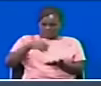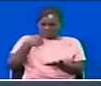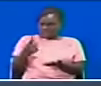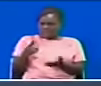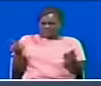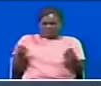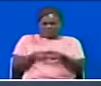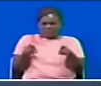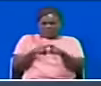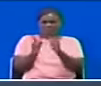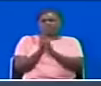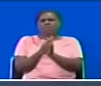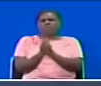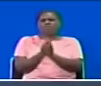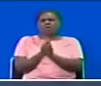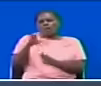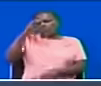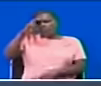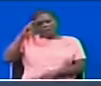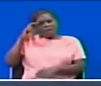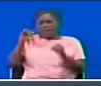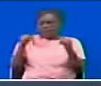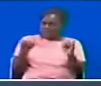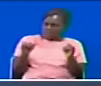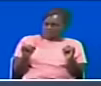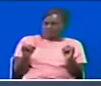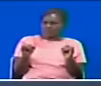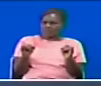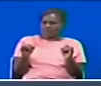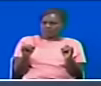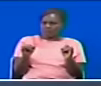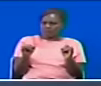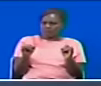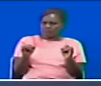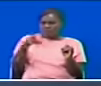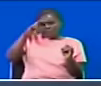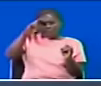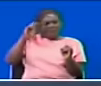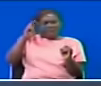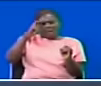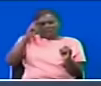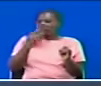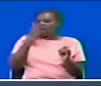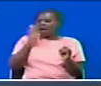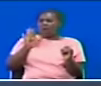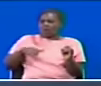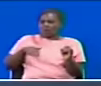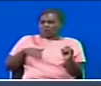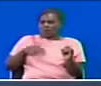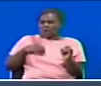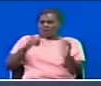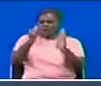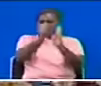told the same narrative. Right, so Senator, and Martha then, tried. Senator, she, that Martha had issues. Though, doesn't it? Martha went on agenda